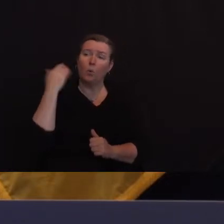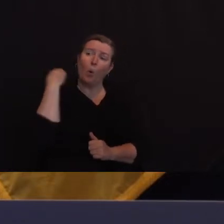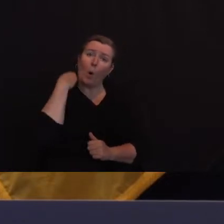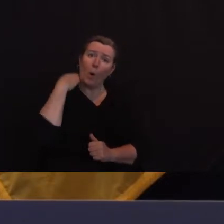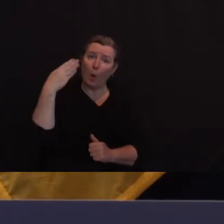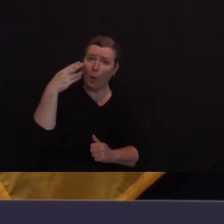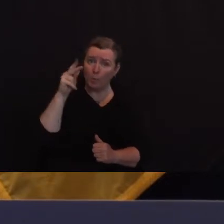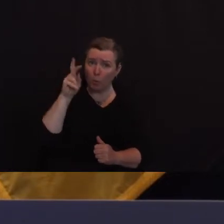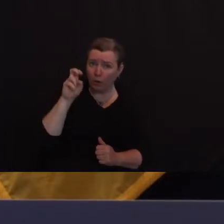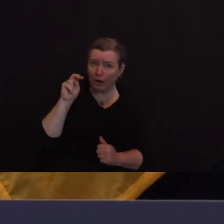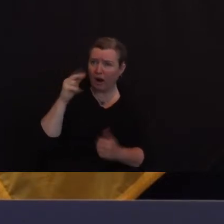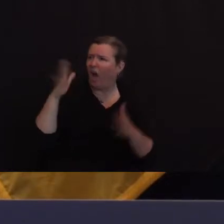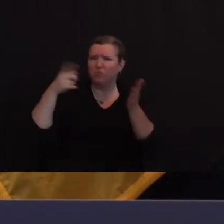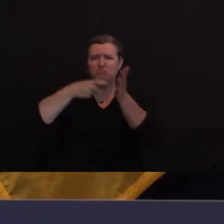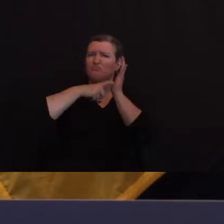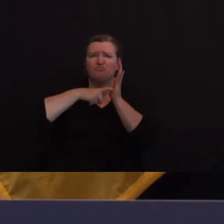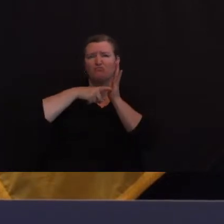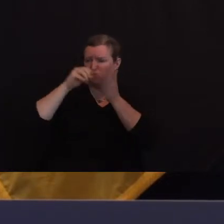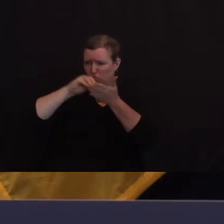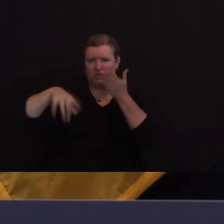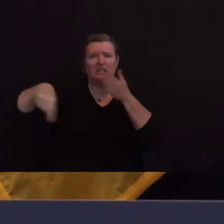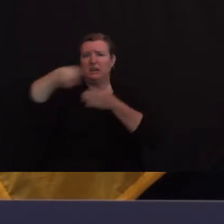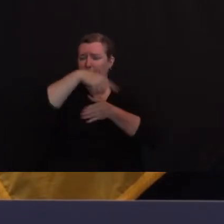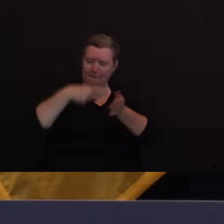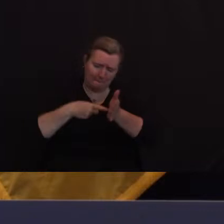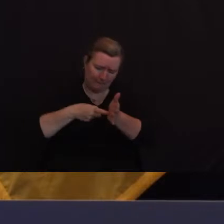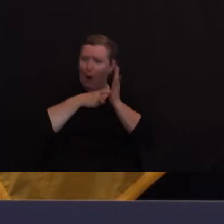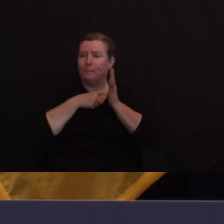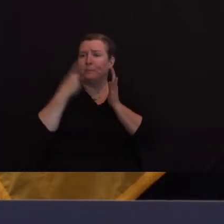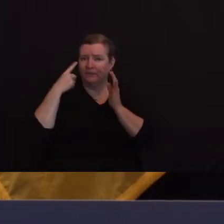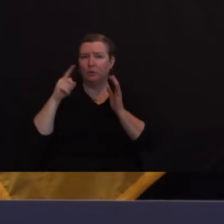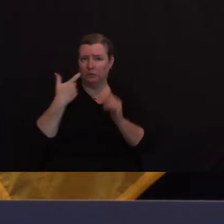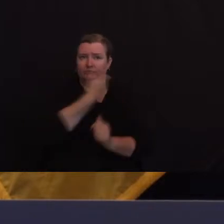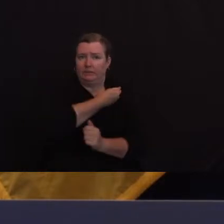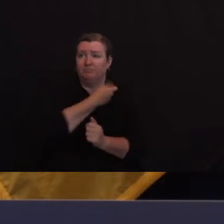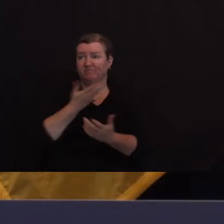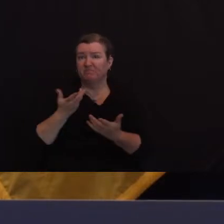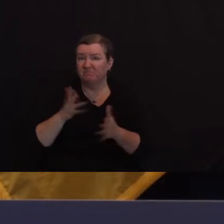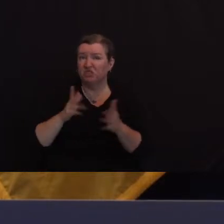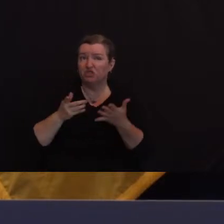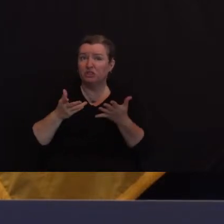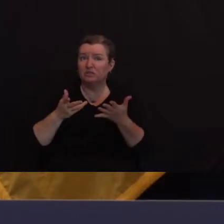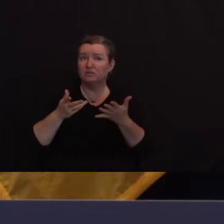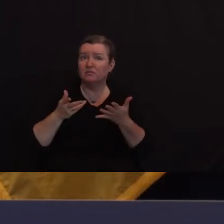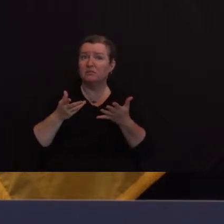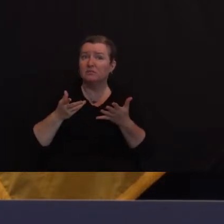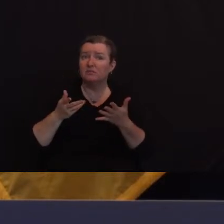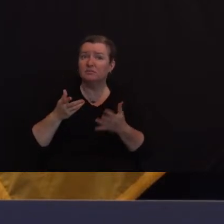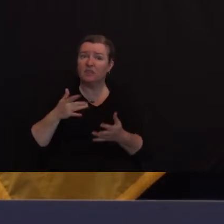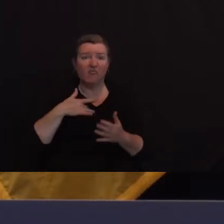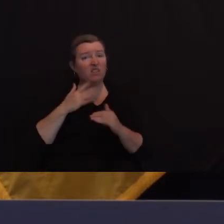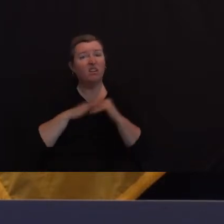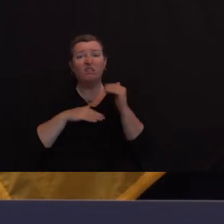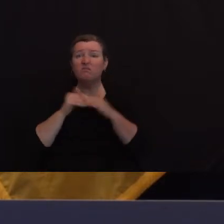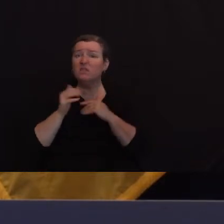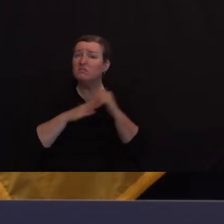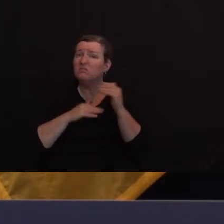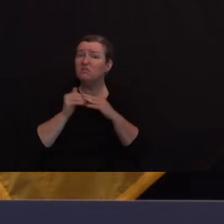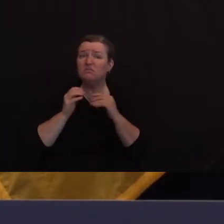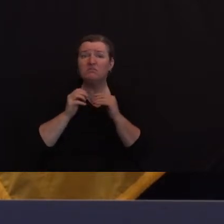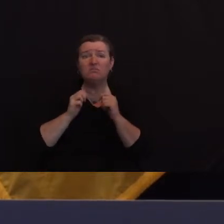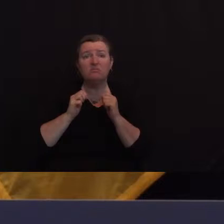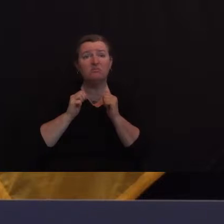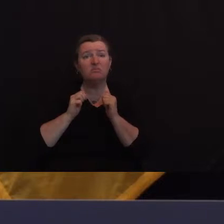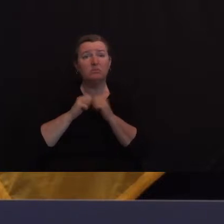statewide matter, I'll give you two parts to this answer. We feel comfortable, as I sit here on August 30th, with the package that we've got